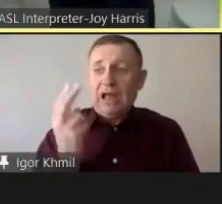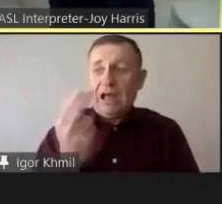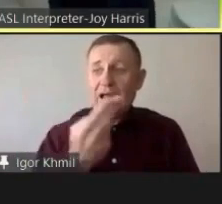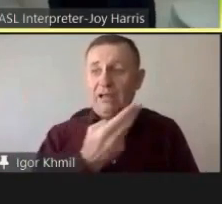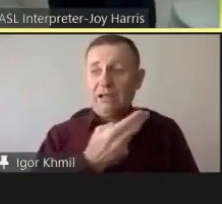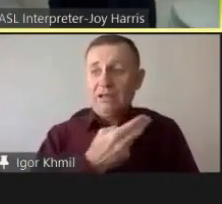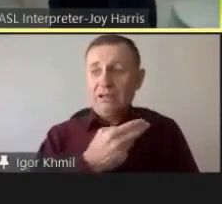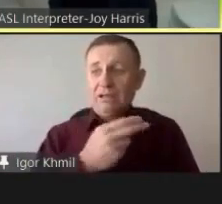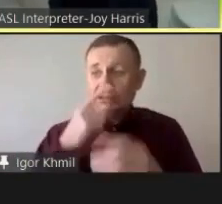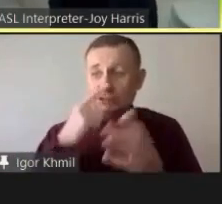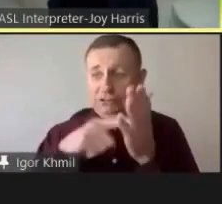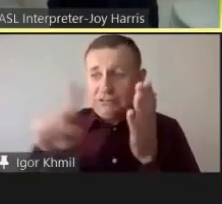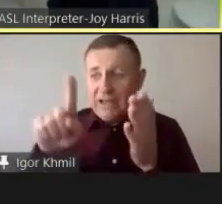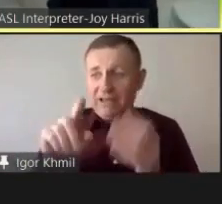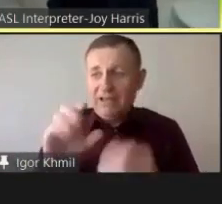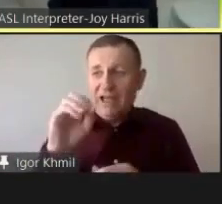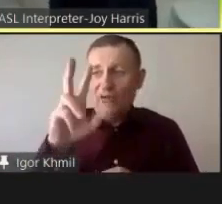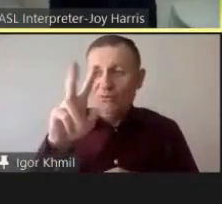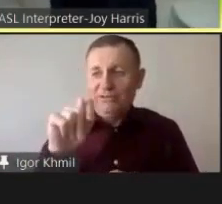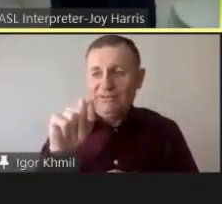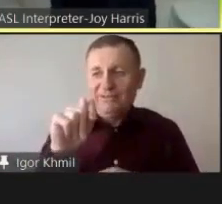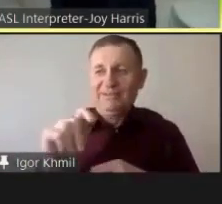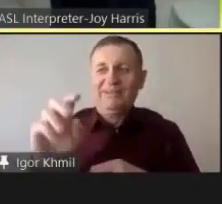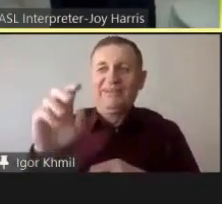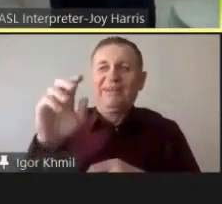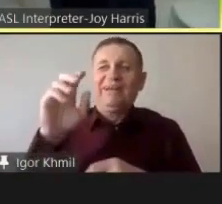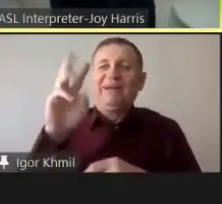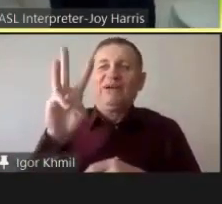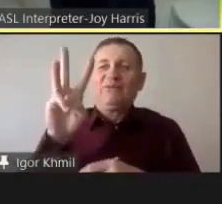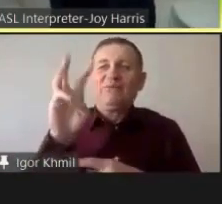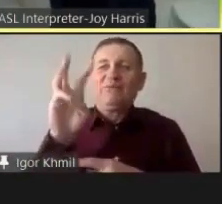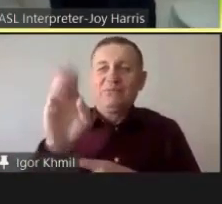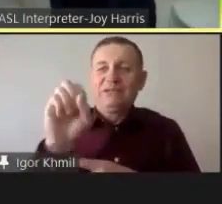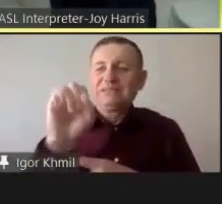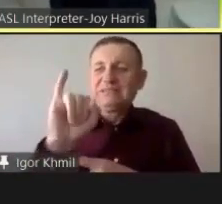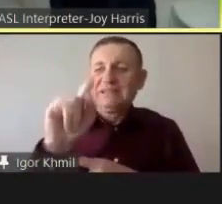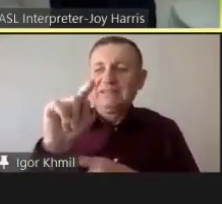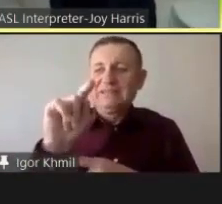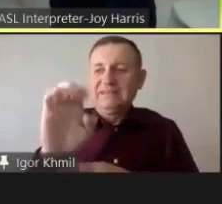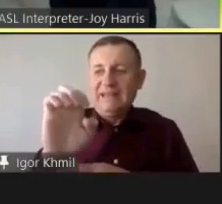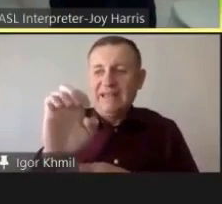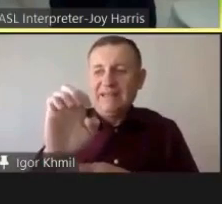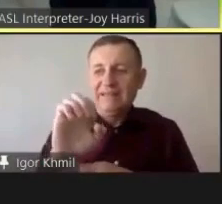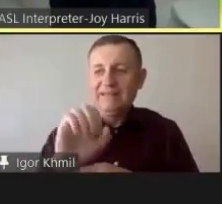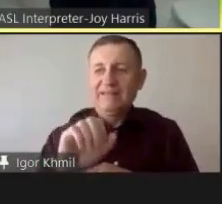And we invite you also to check out our website.